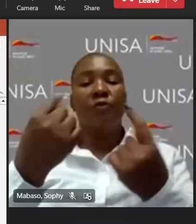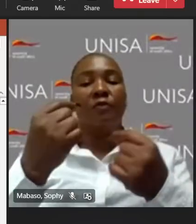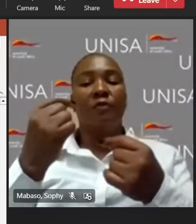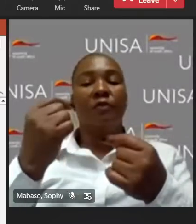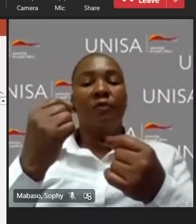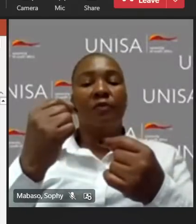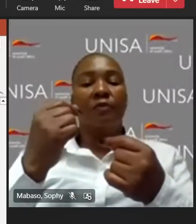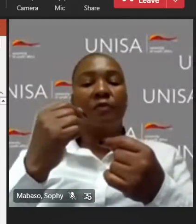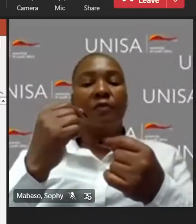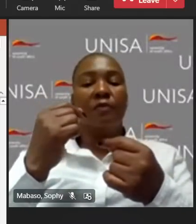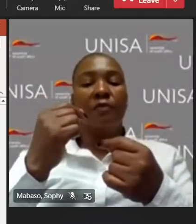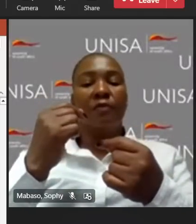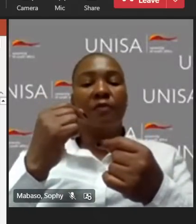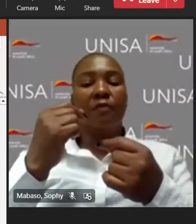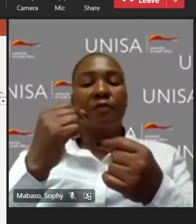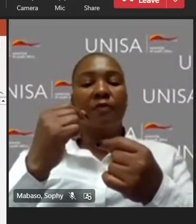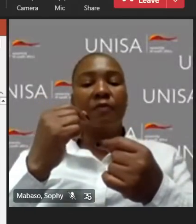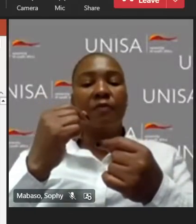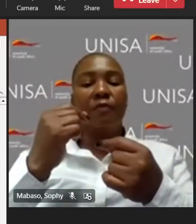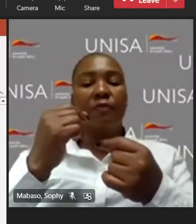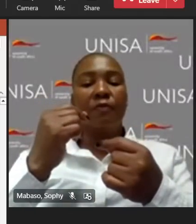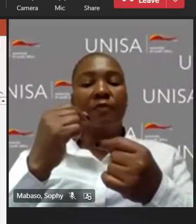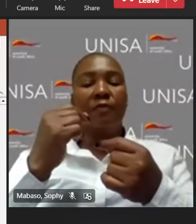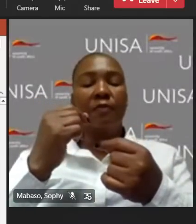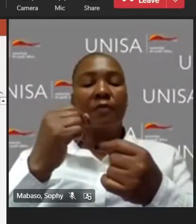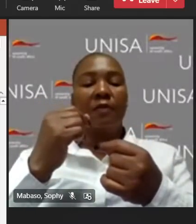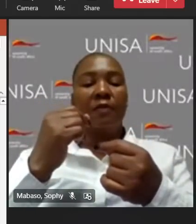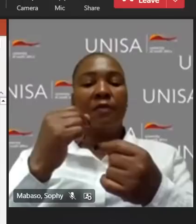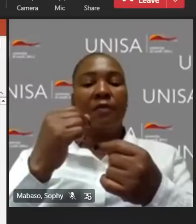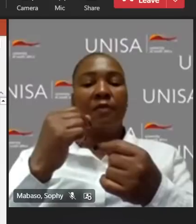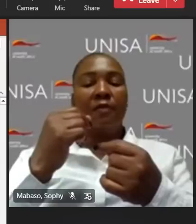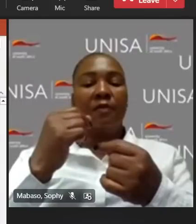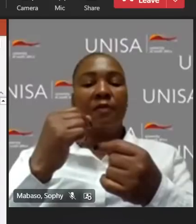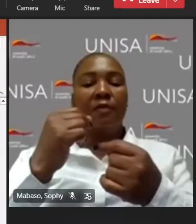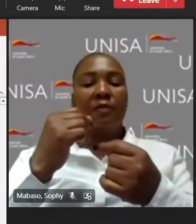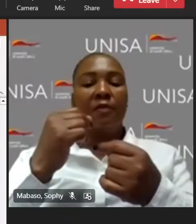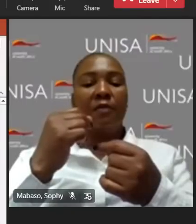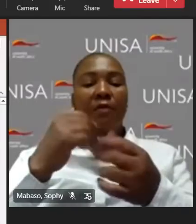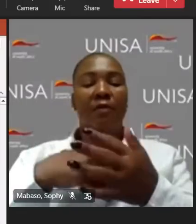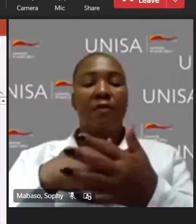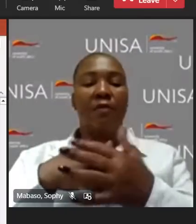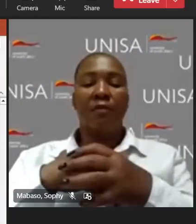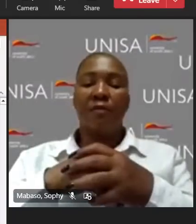we can accept them for AOD. Which proves that